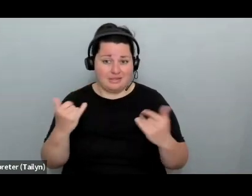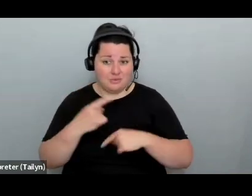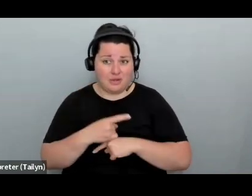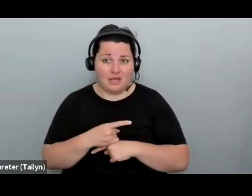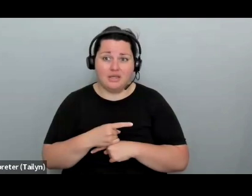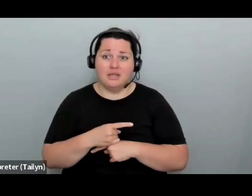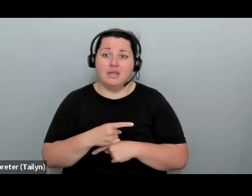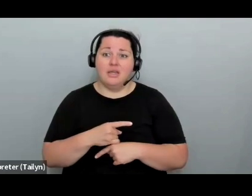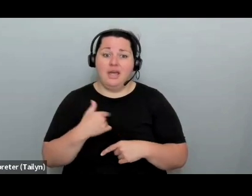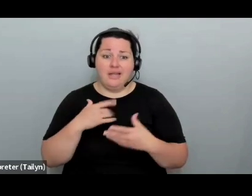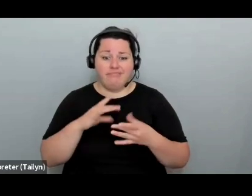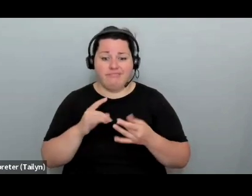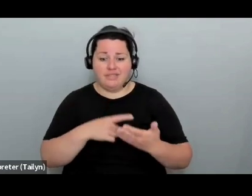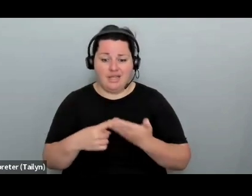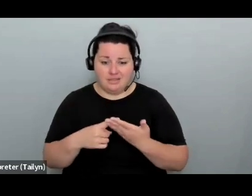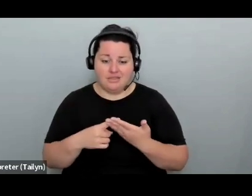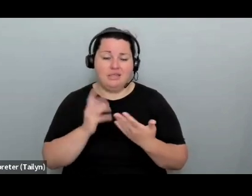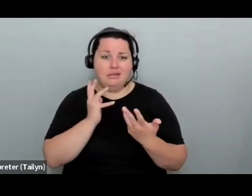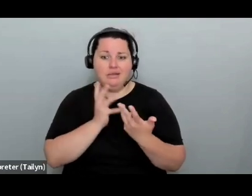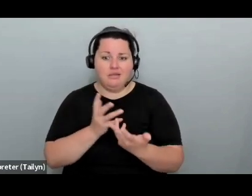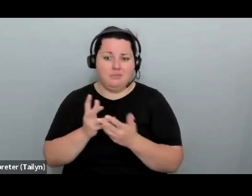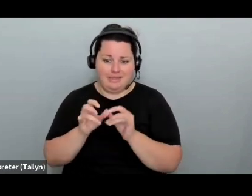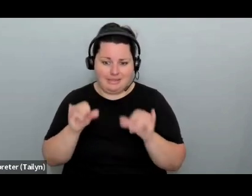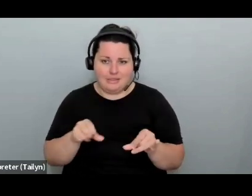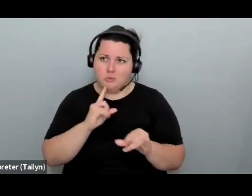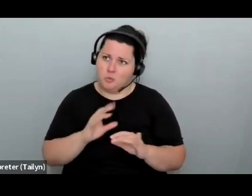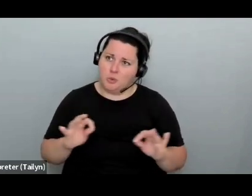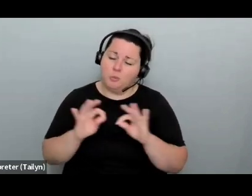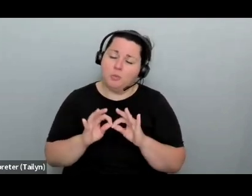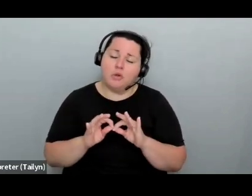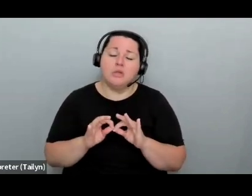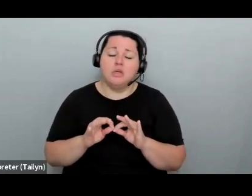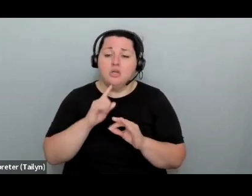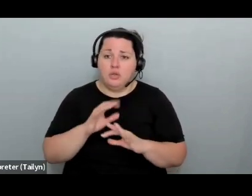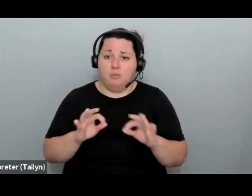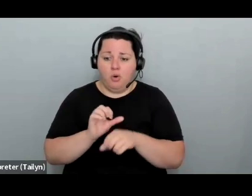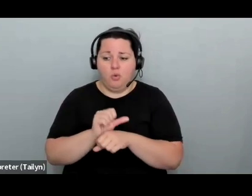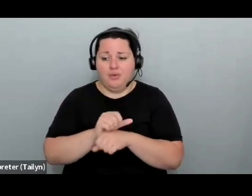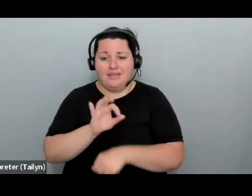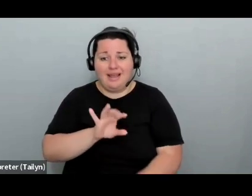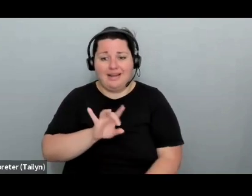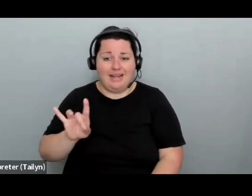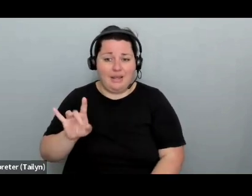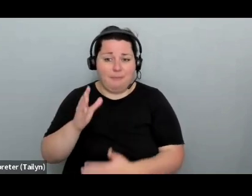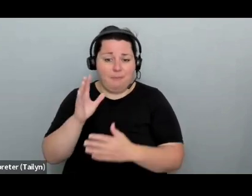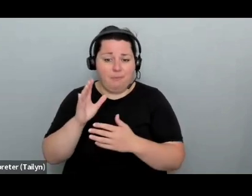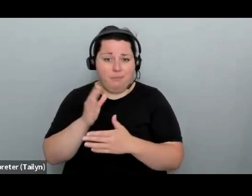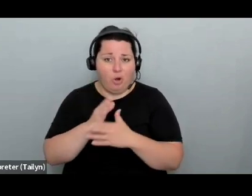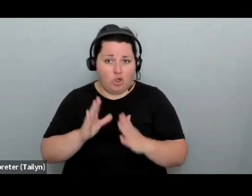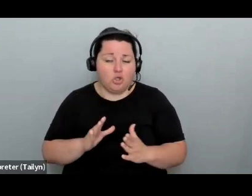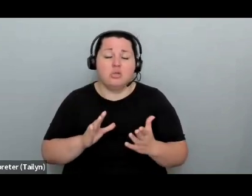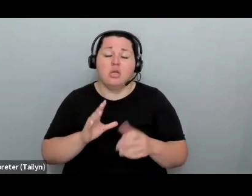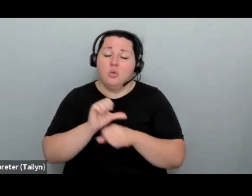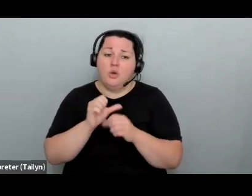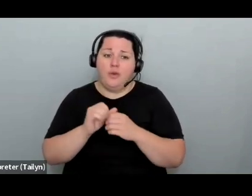and really talking about the importance of a customized system, importance of working with your 988 partners in order to work with